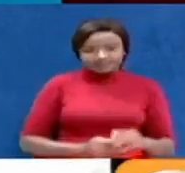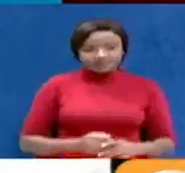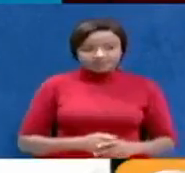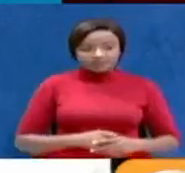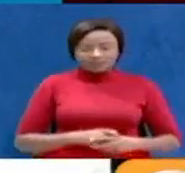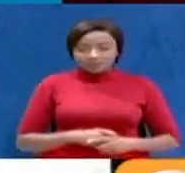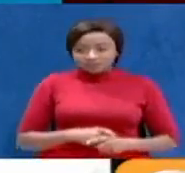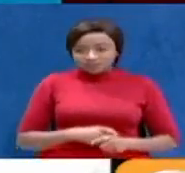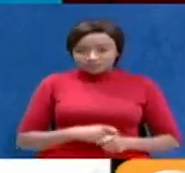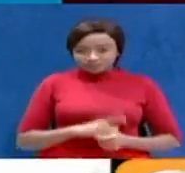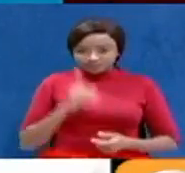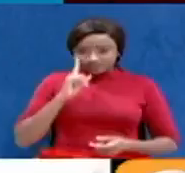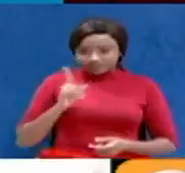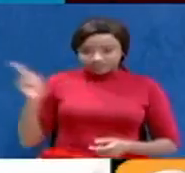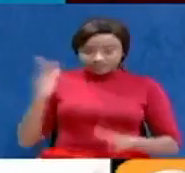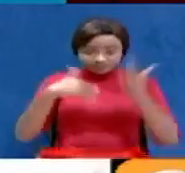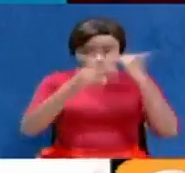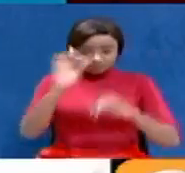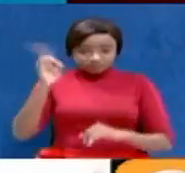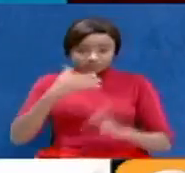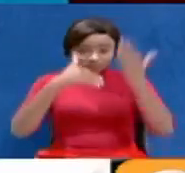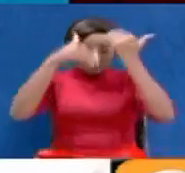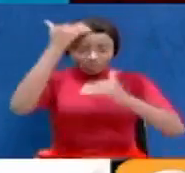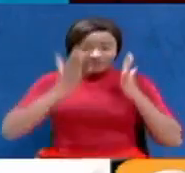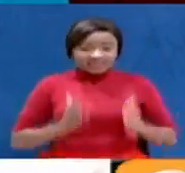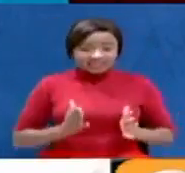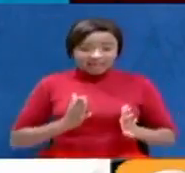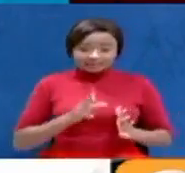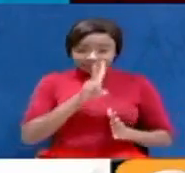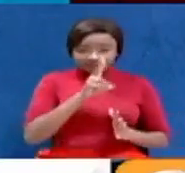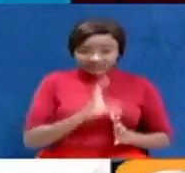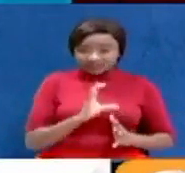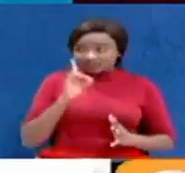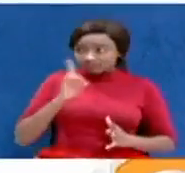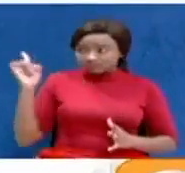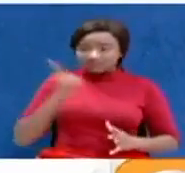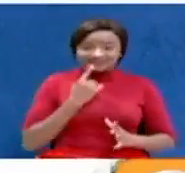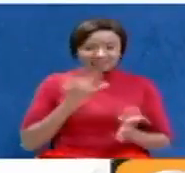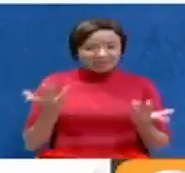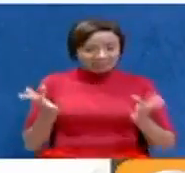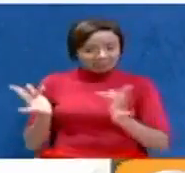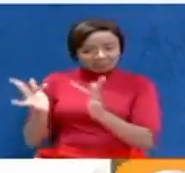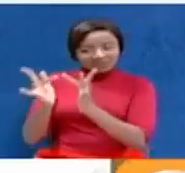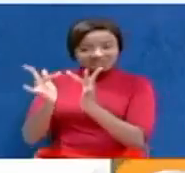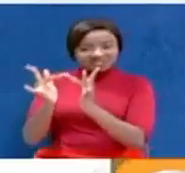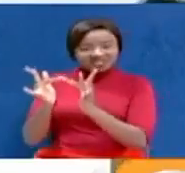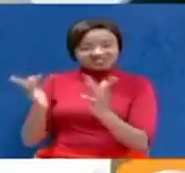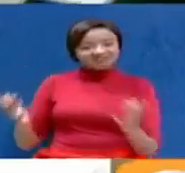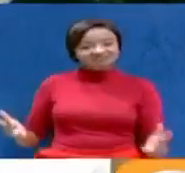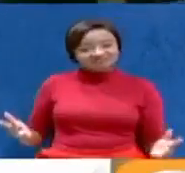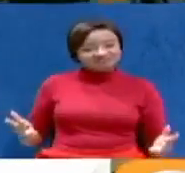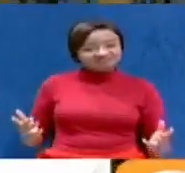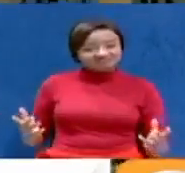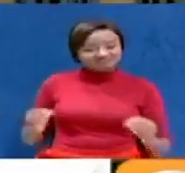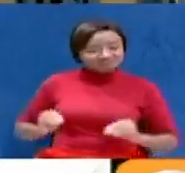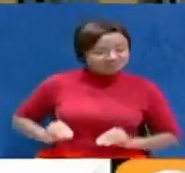At the University of Nairobi Towers, Professor Kiama Gitai, the University Vice Chancellor, argues internet accessibility in the country is